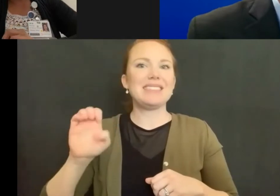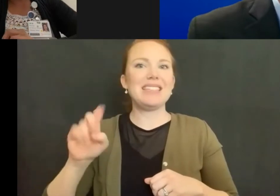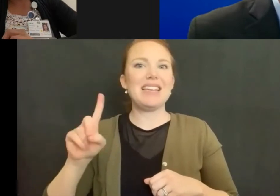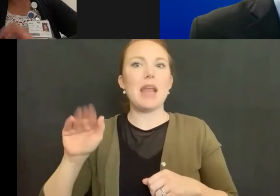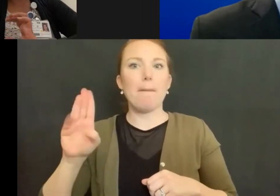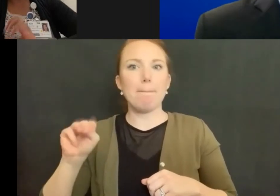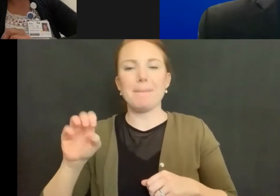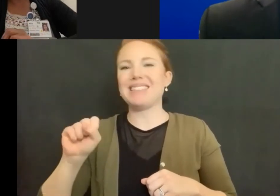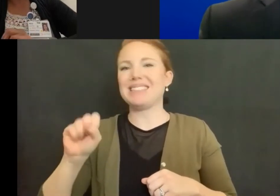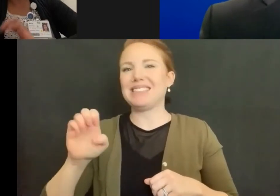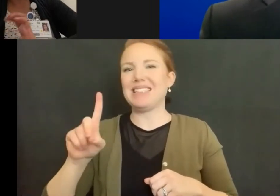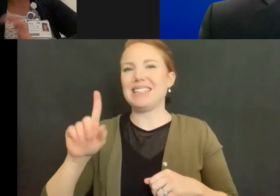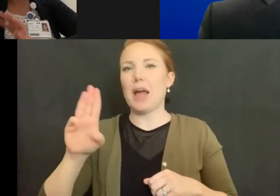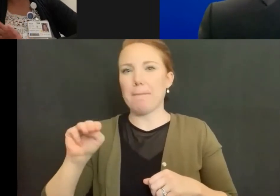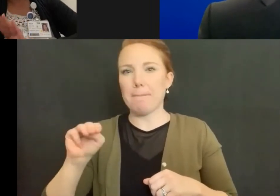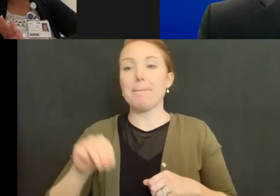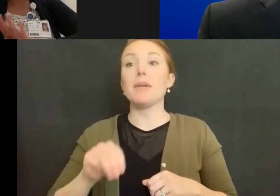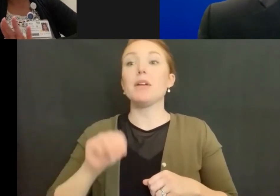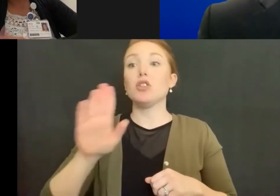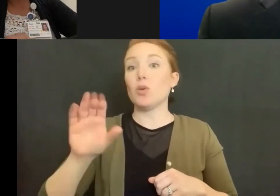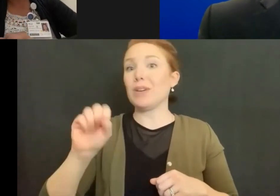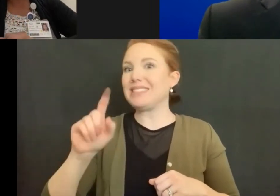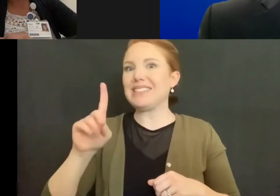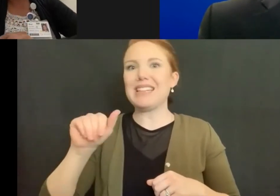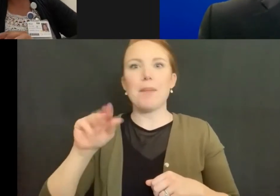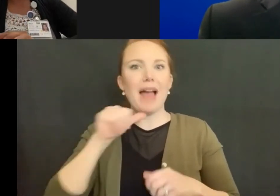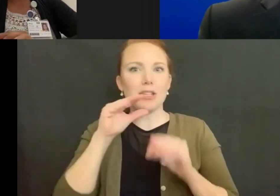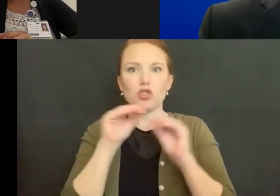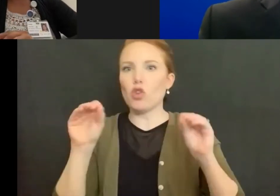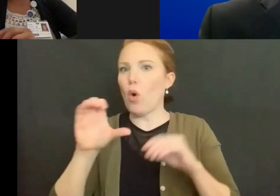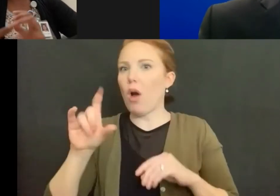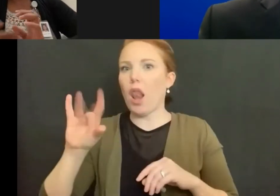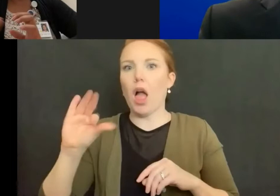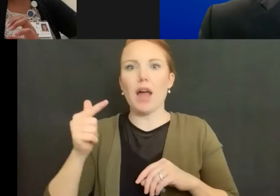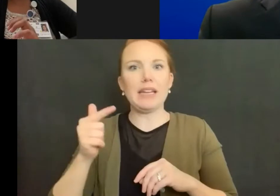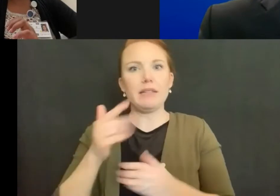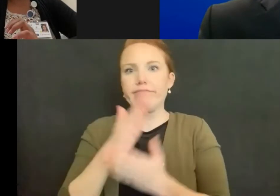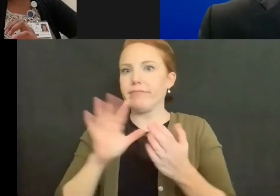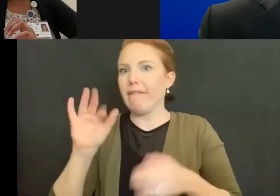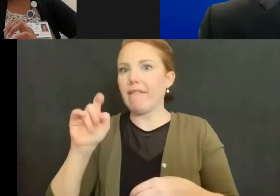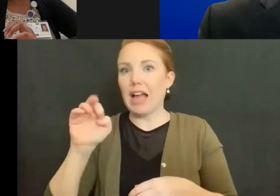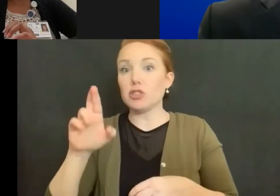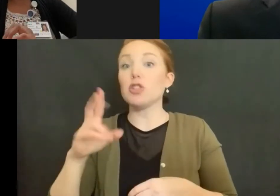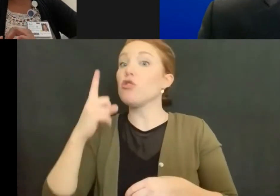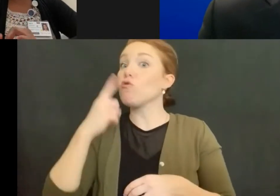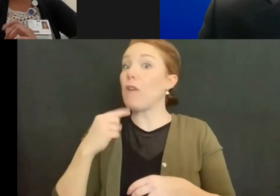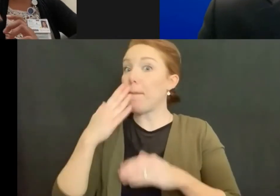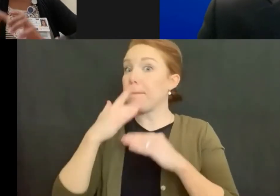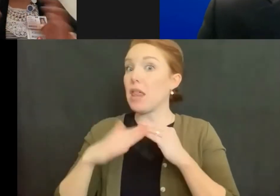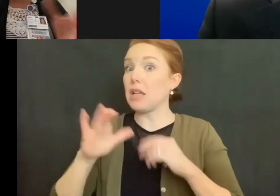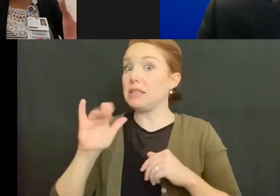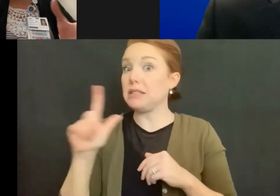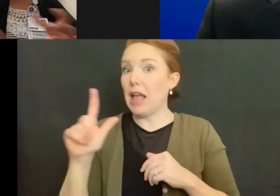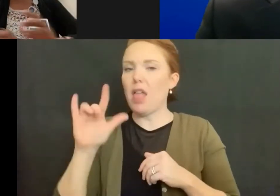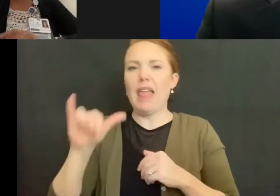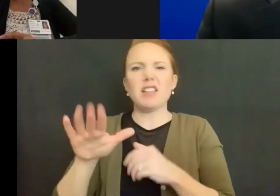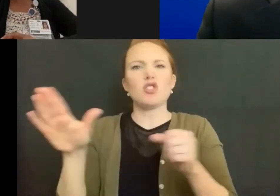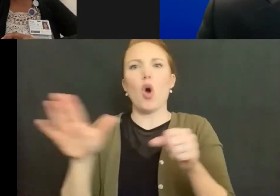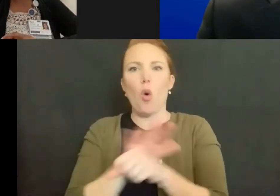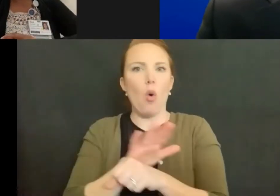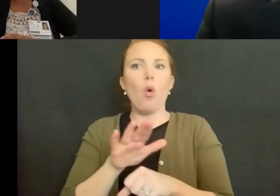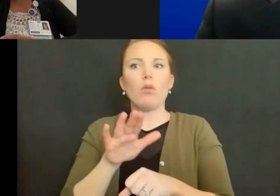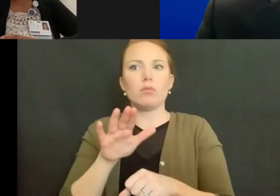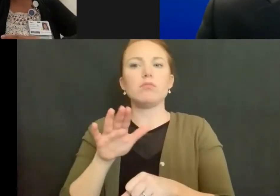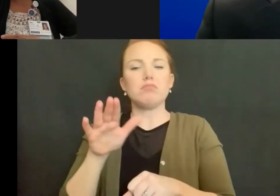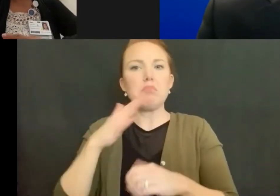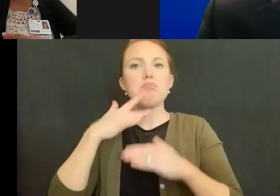clotting factor. Your serum do not have Okay. any clotting factor. Okay. While the red blood cell, which is the whole blood, which can